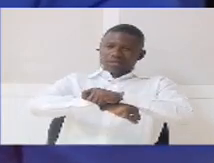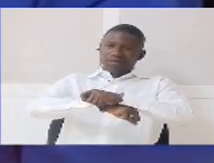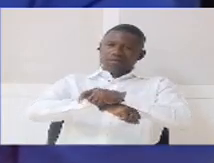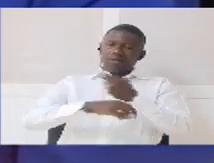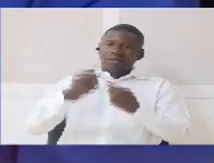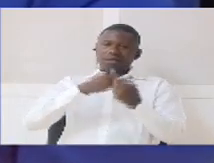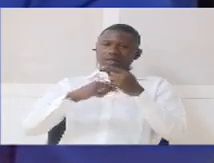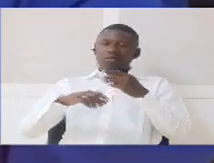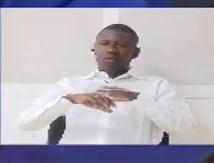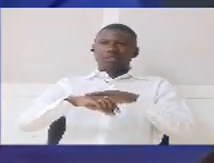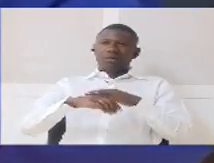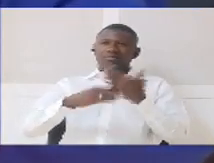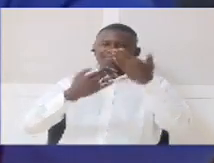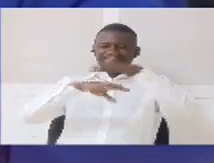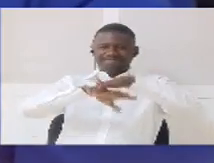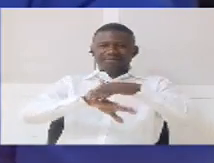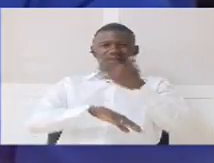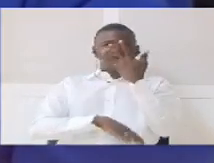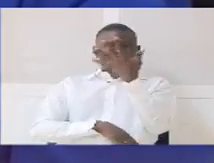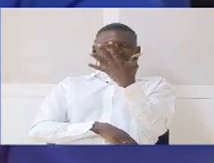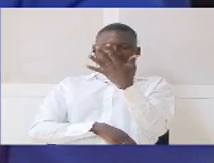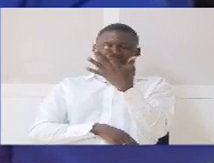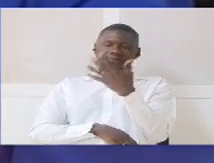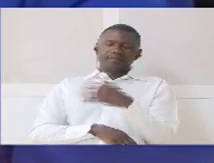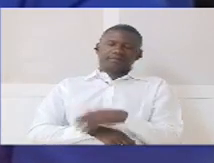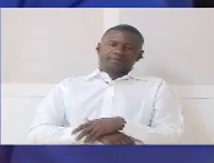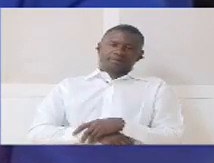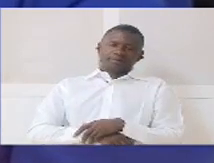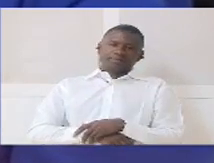p.m. in the evening. Mm-hmm. And